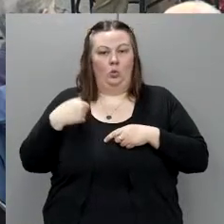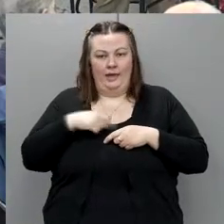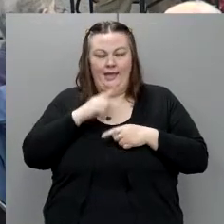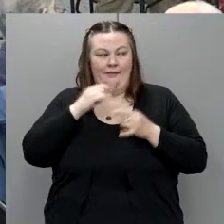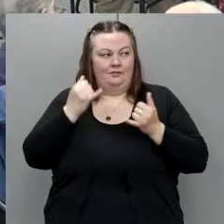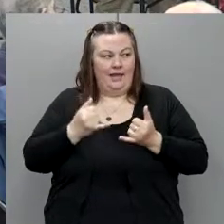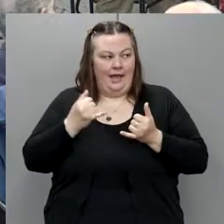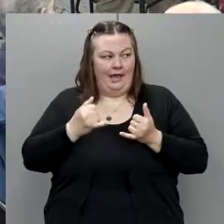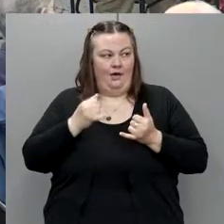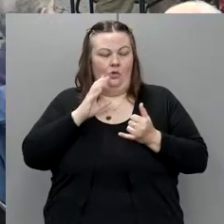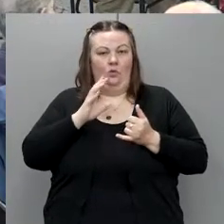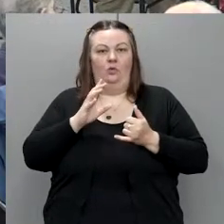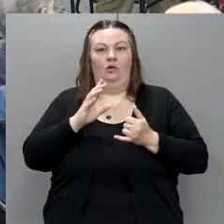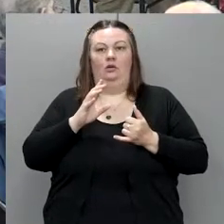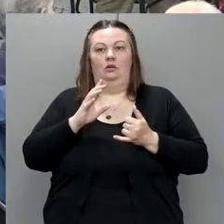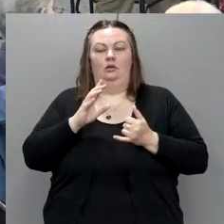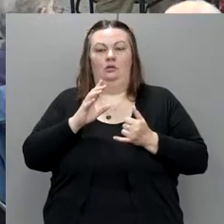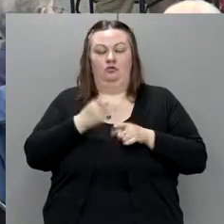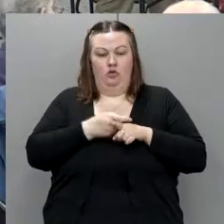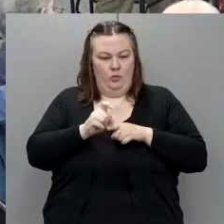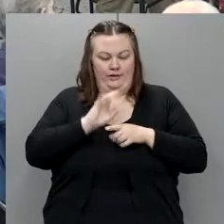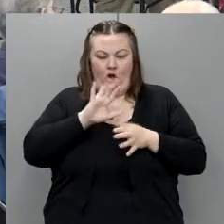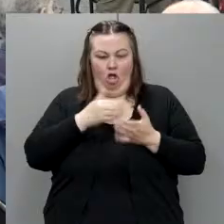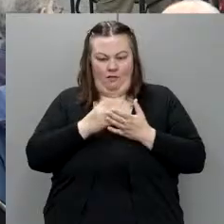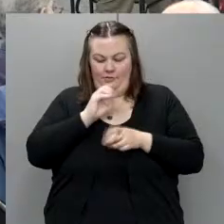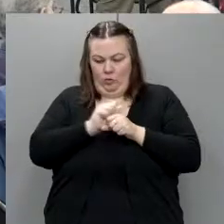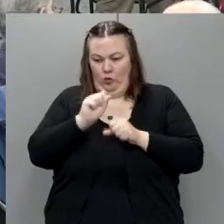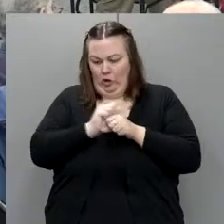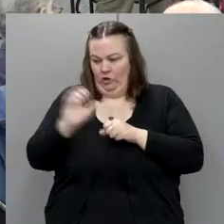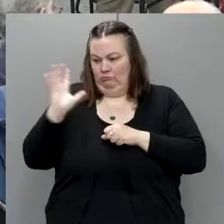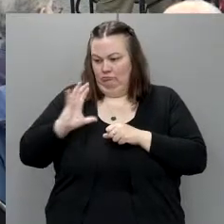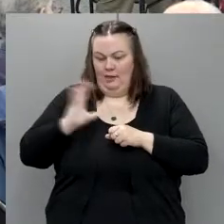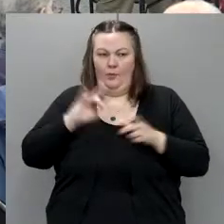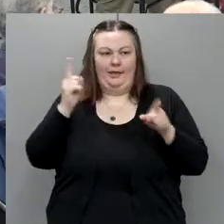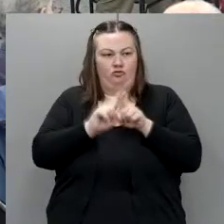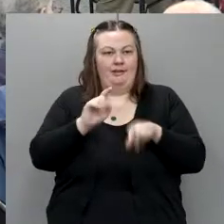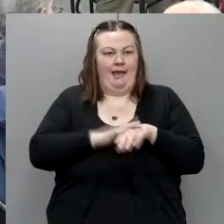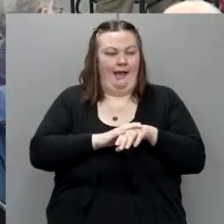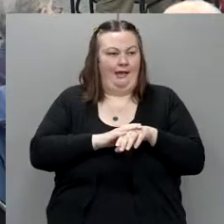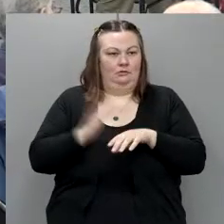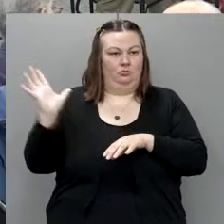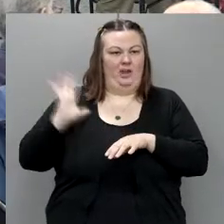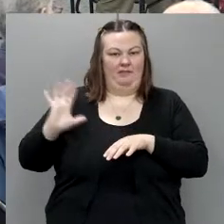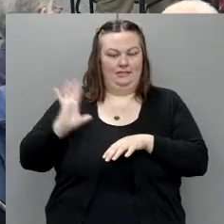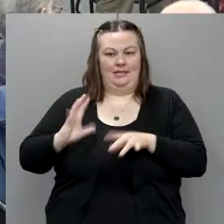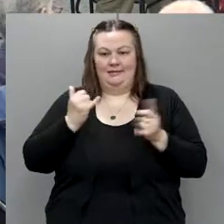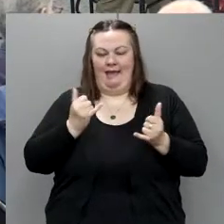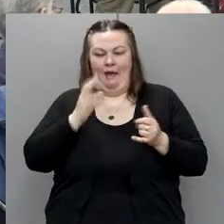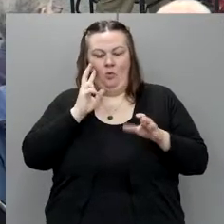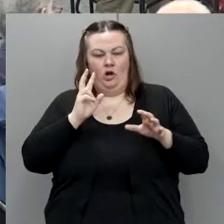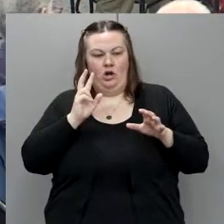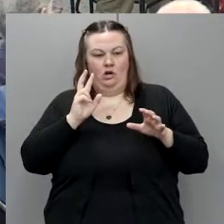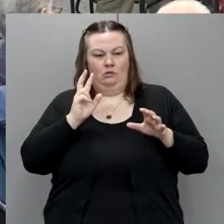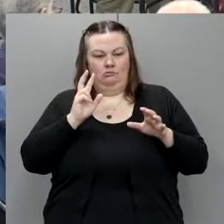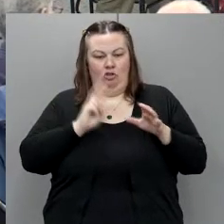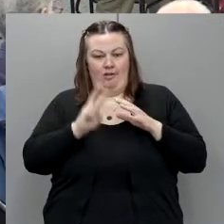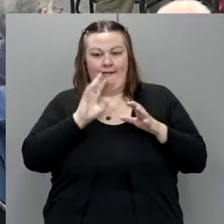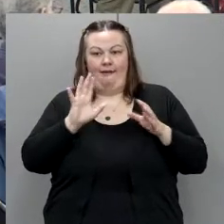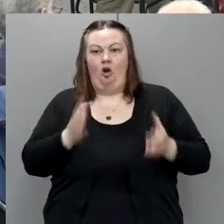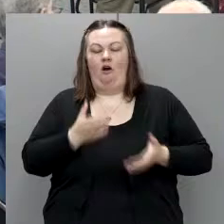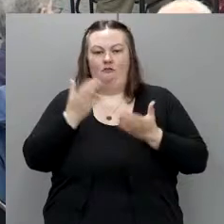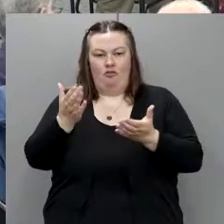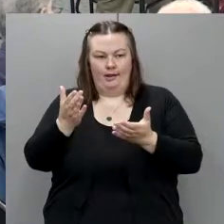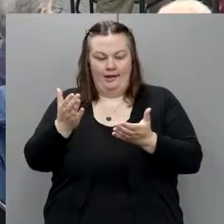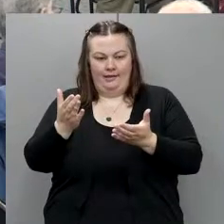now undone all of the work that we did and agreed upon. We are now looking at tendering an